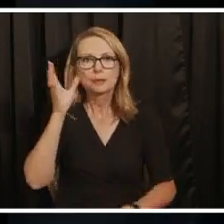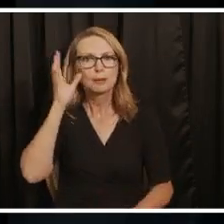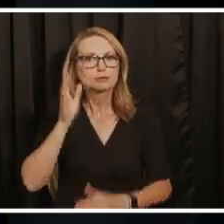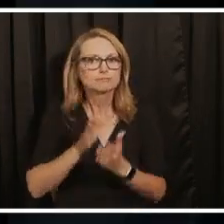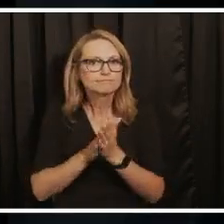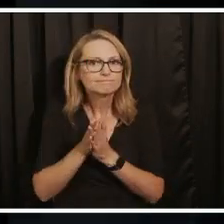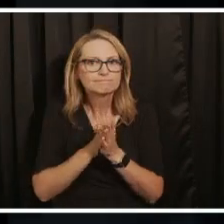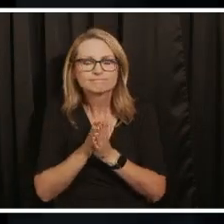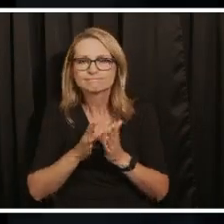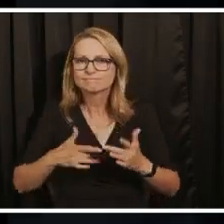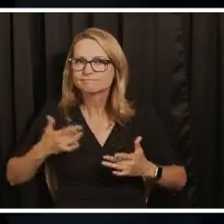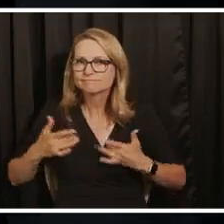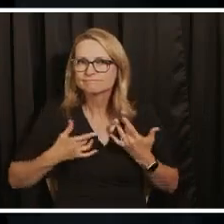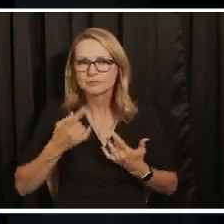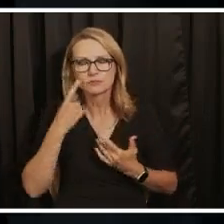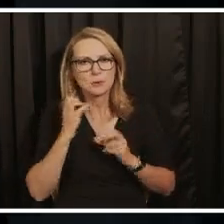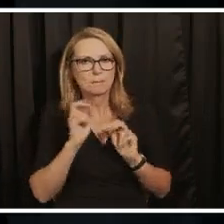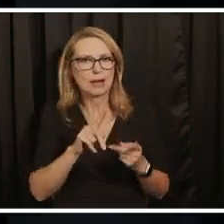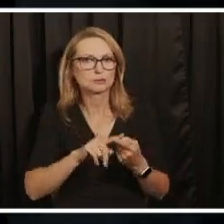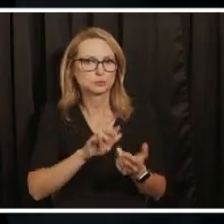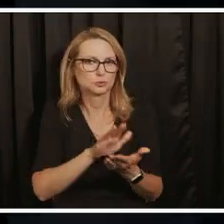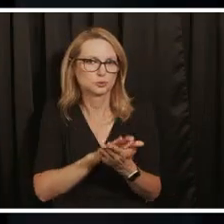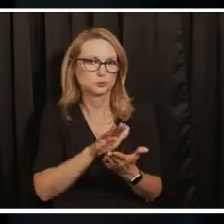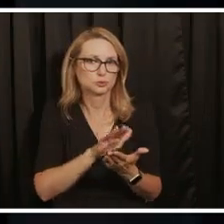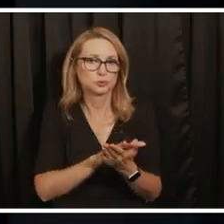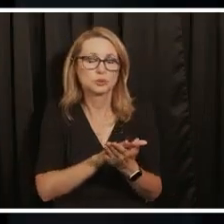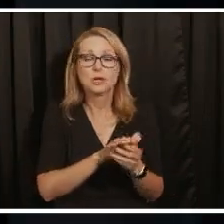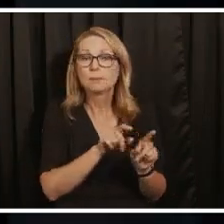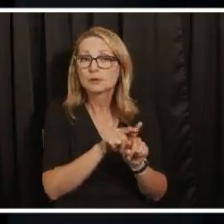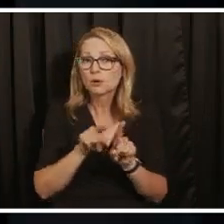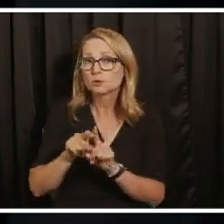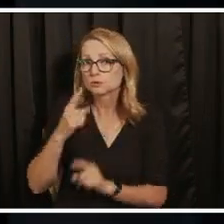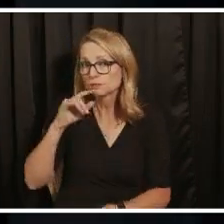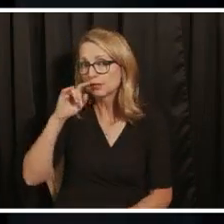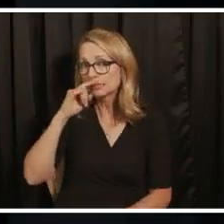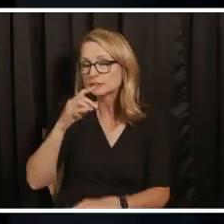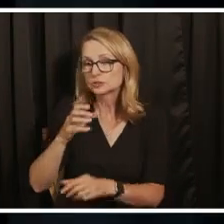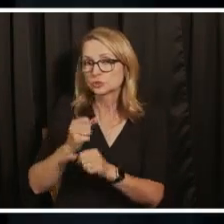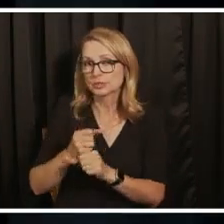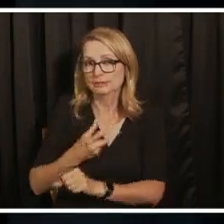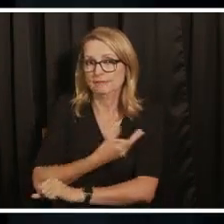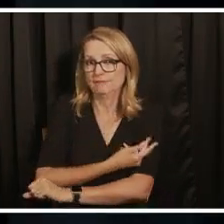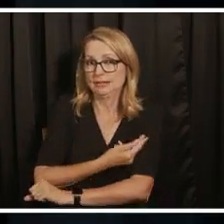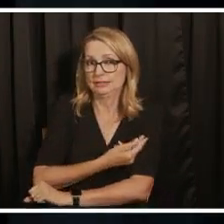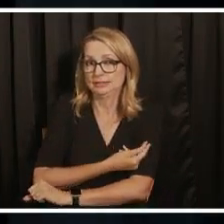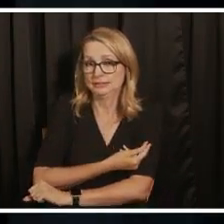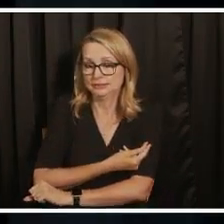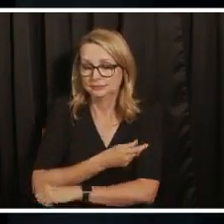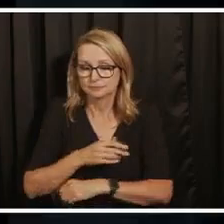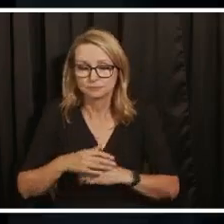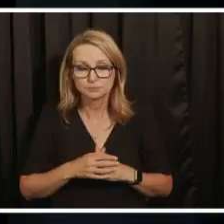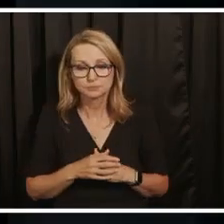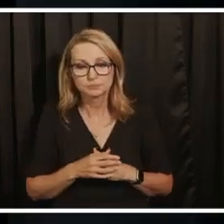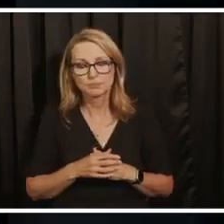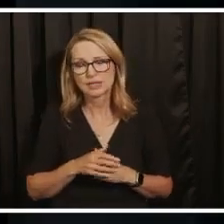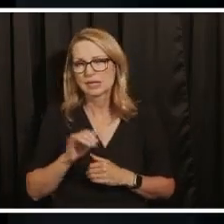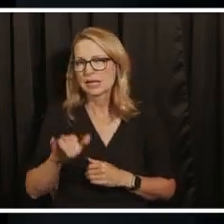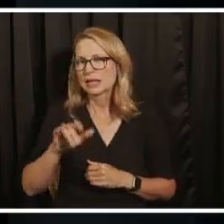also anxious, and particularly for young kids who can't get access to the vaccine. Of course, for parents of kids that are in the